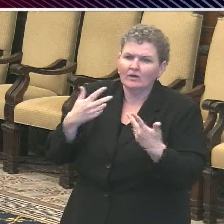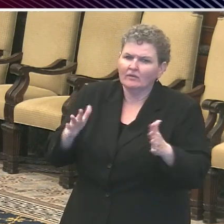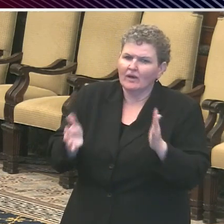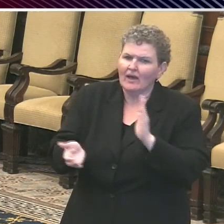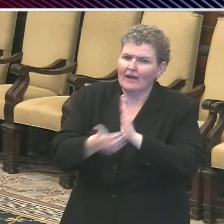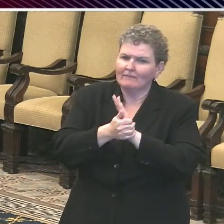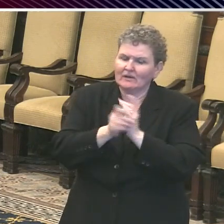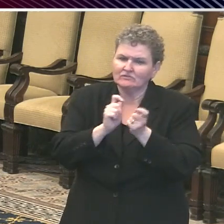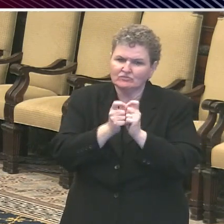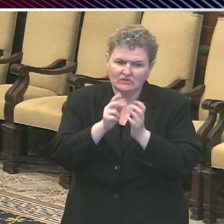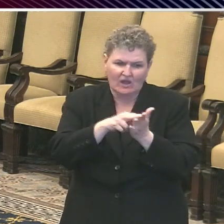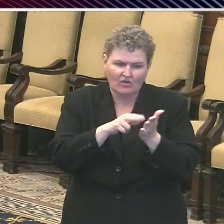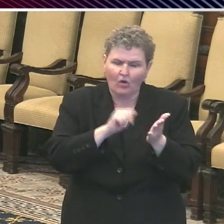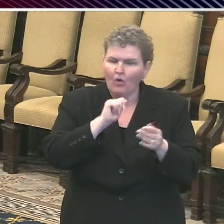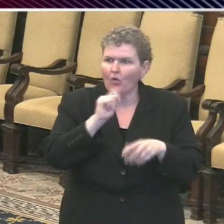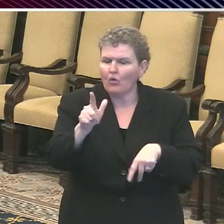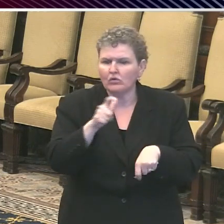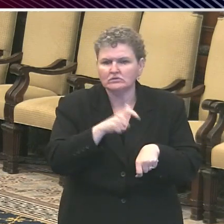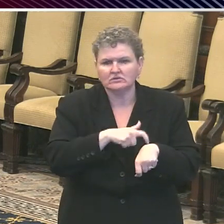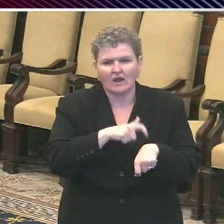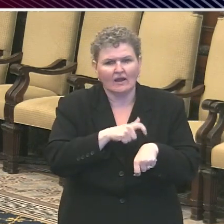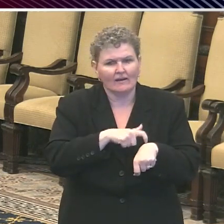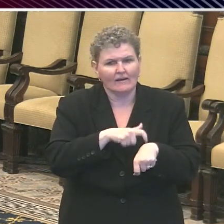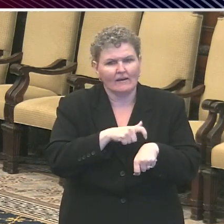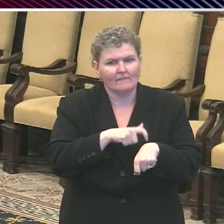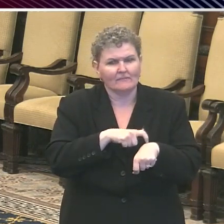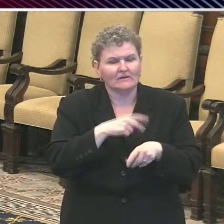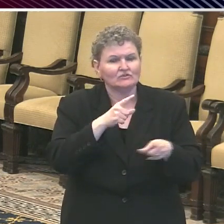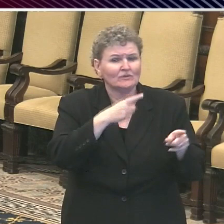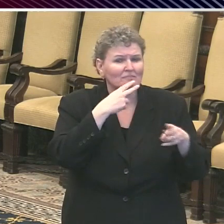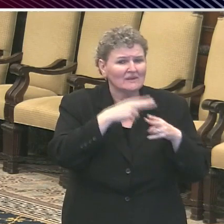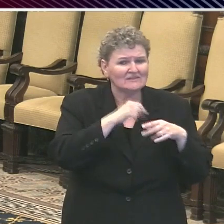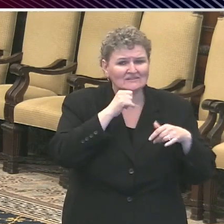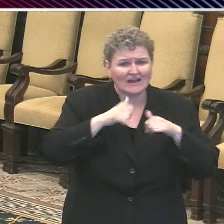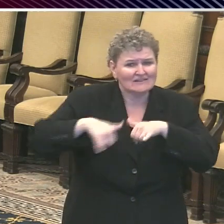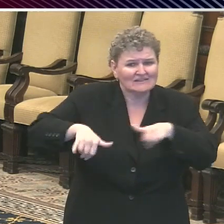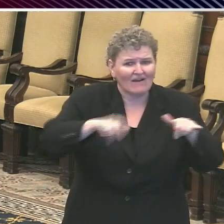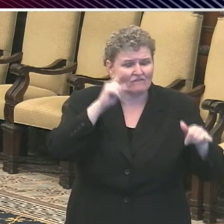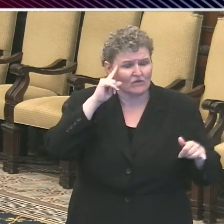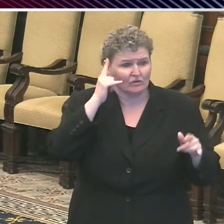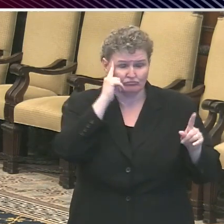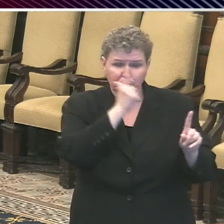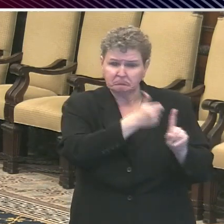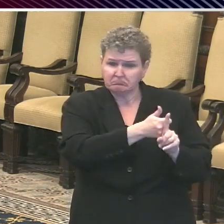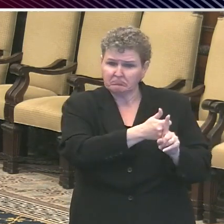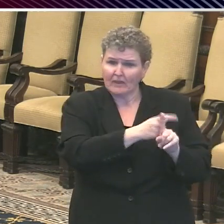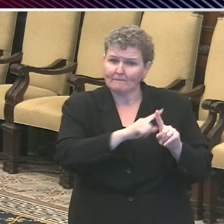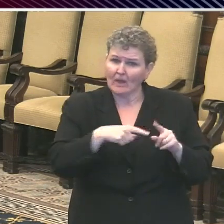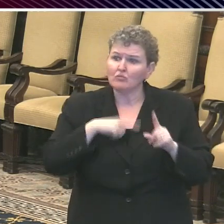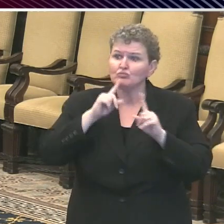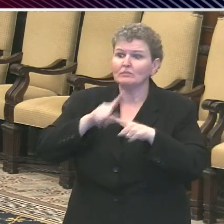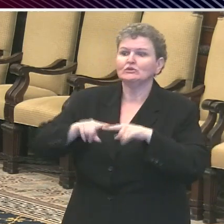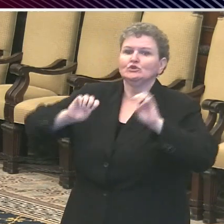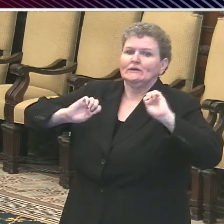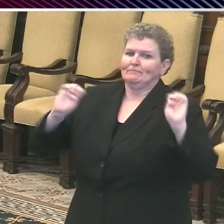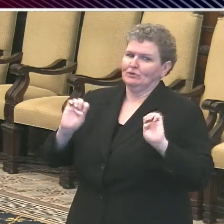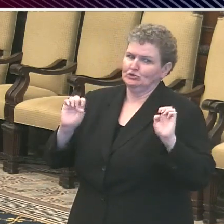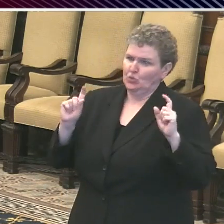the time. So I don't know whether you consider that to be standard or not, but that's the mechanism by which we can respond to an emergency like this.